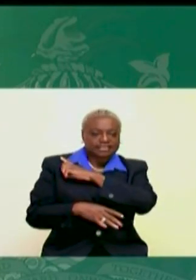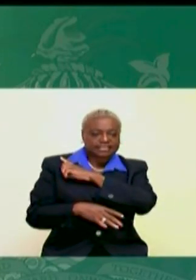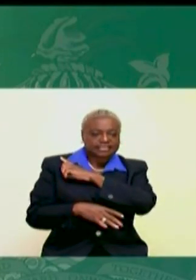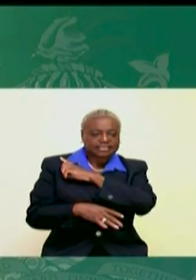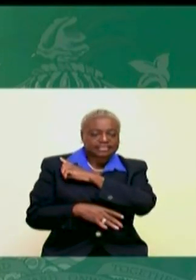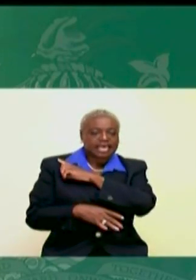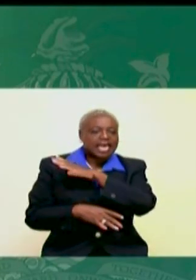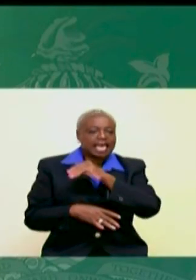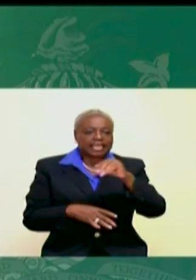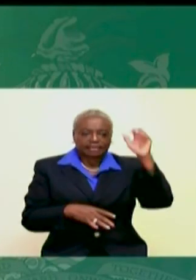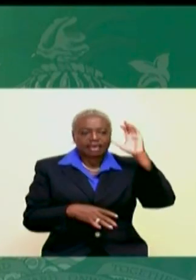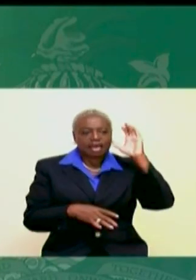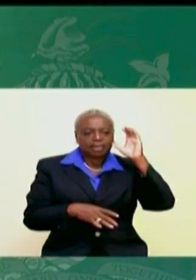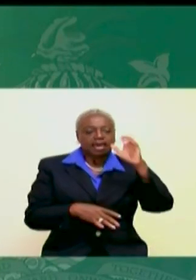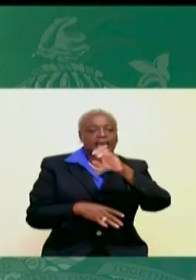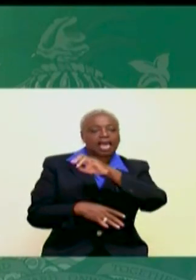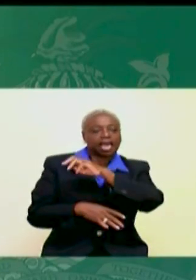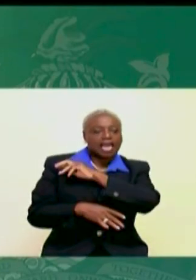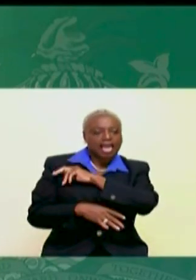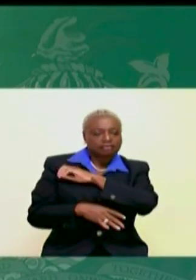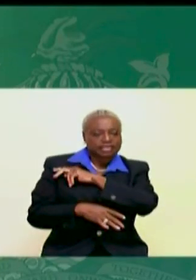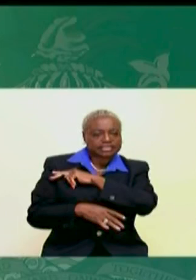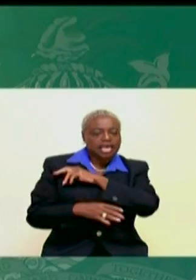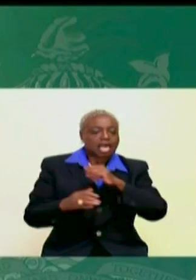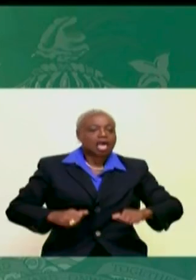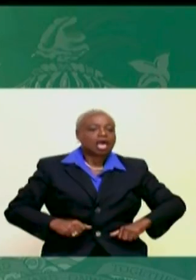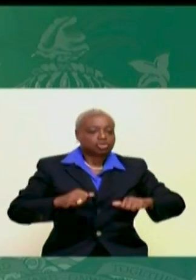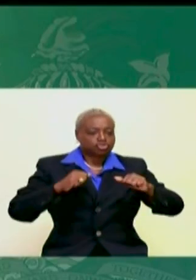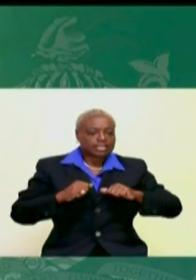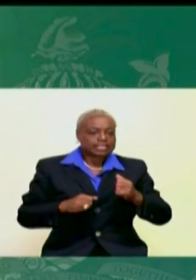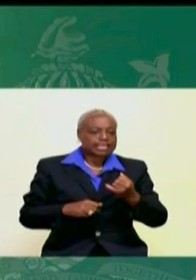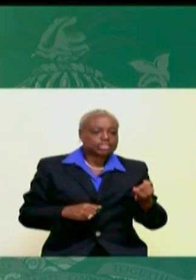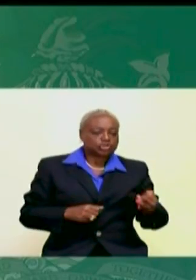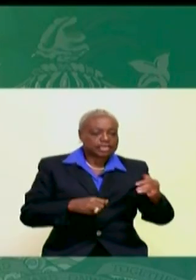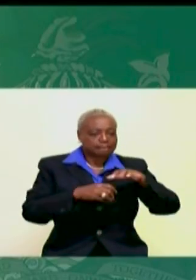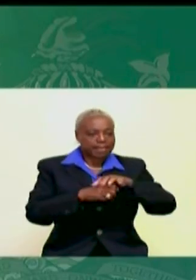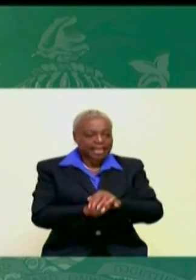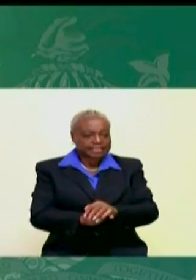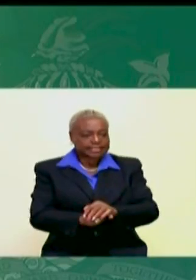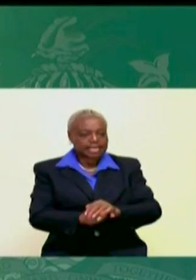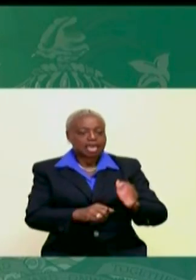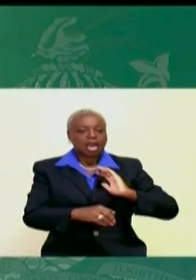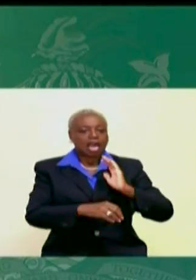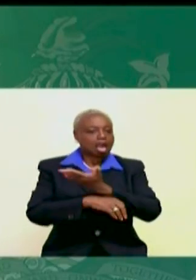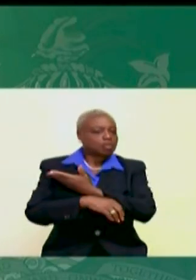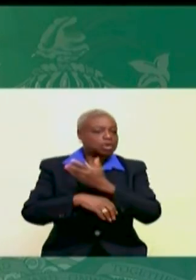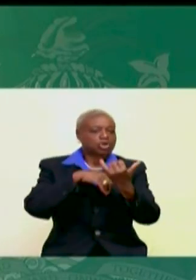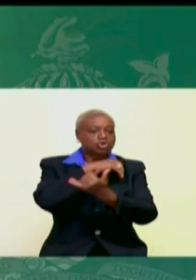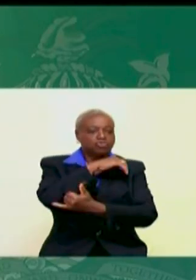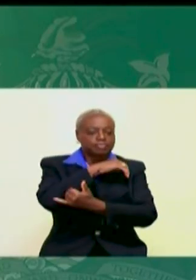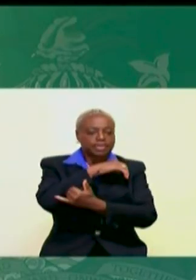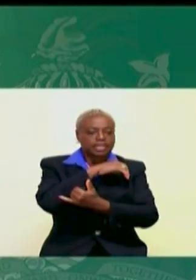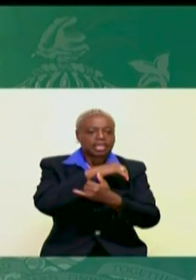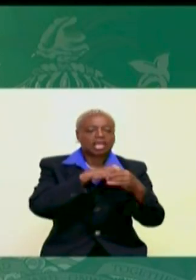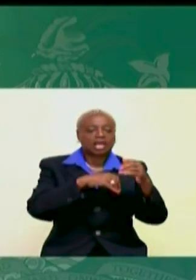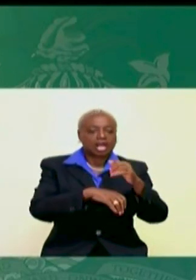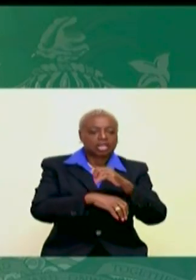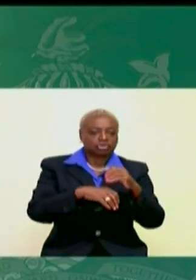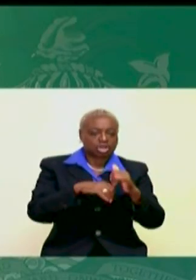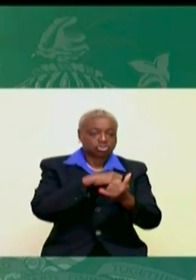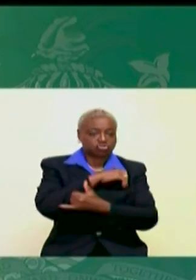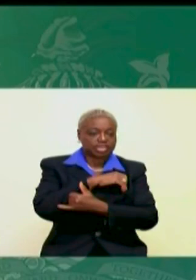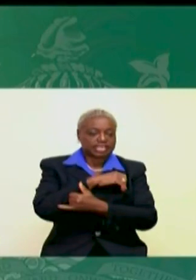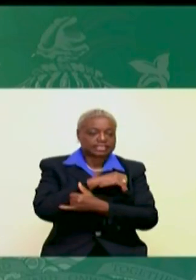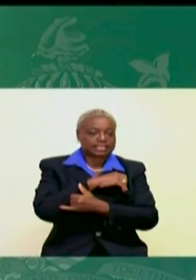Kamala Harris addressed pertinent issues impacting our Caribbean countries, including firearms